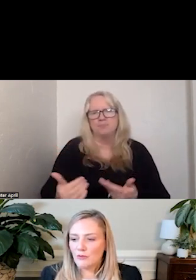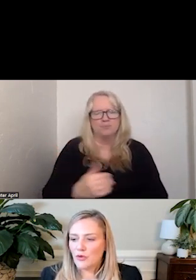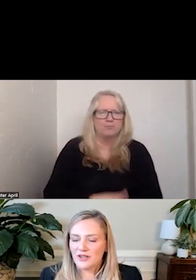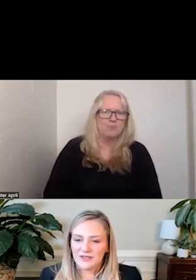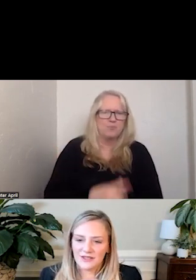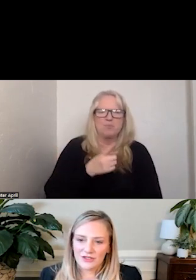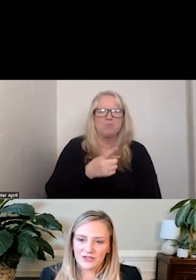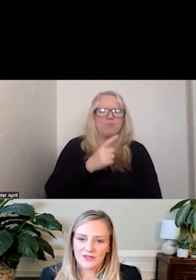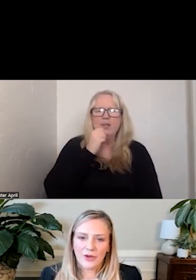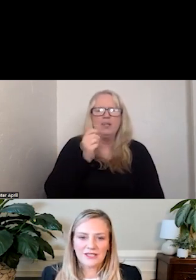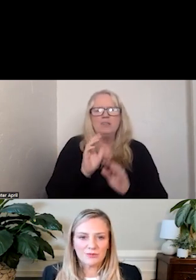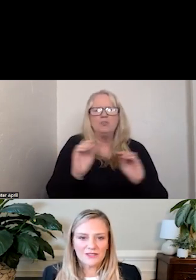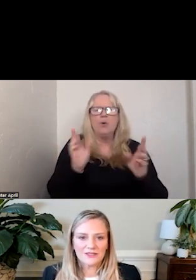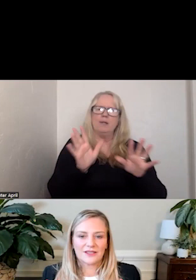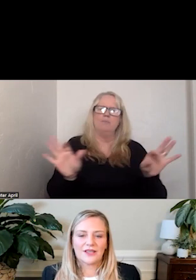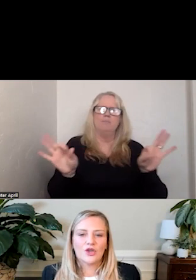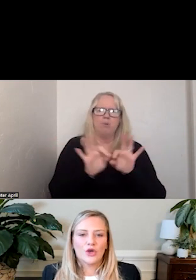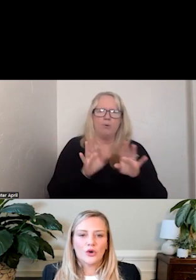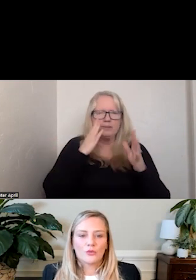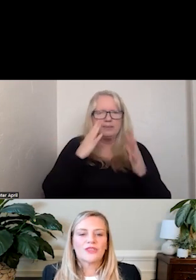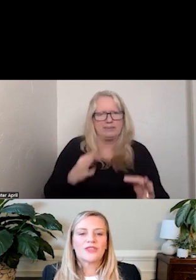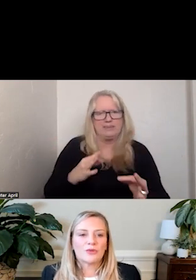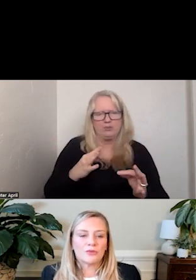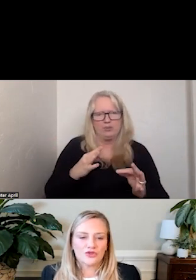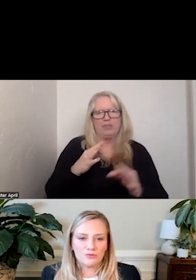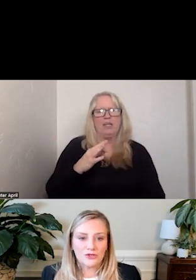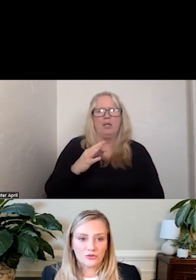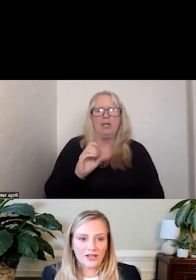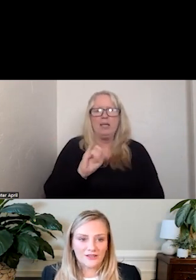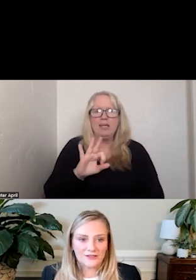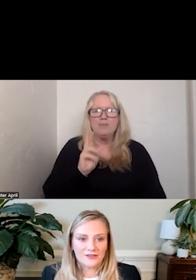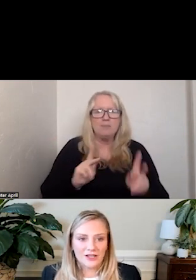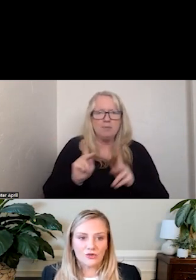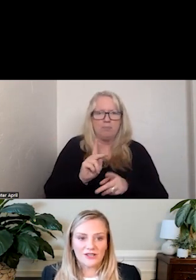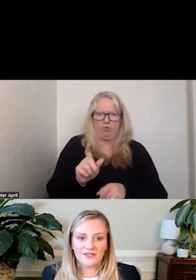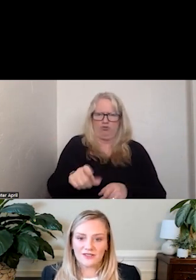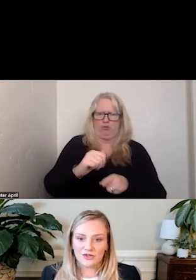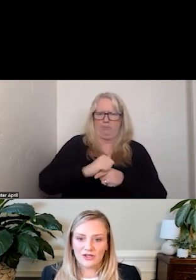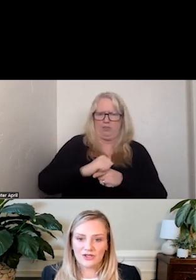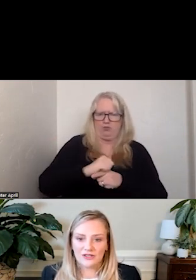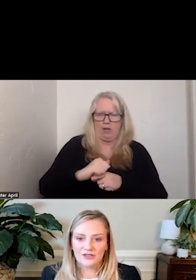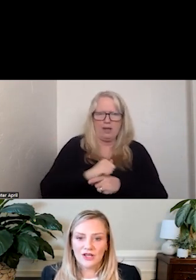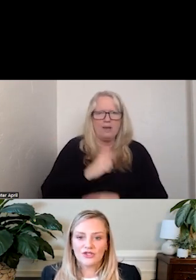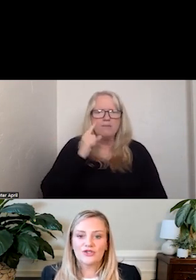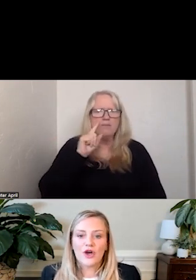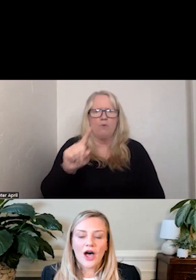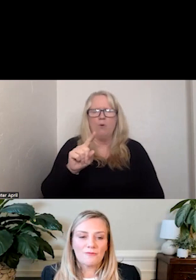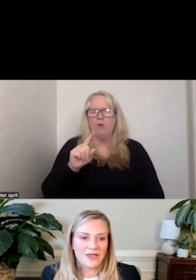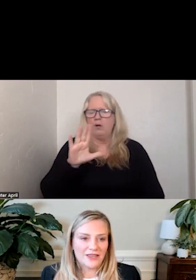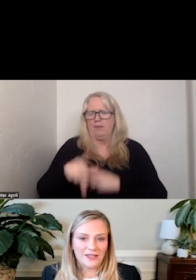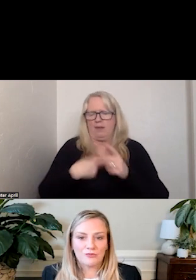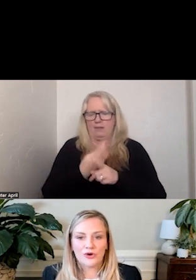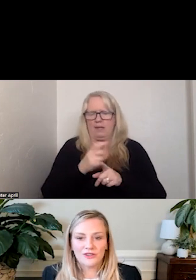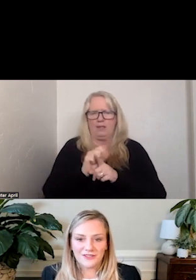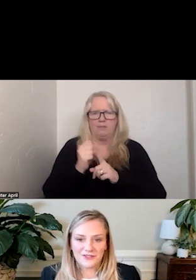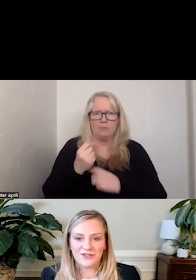no important decision. So explicitly, we think people should be trained in crisis situations to not make